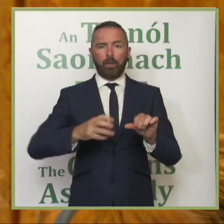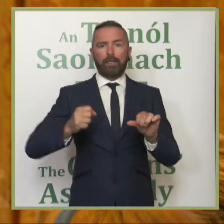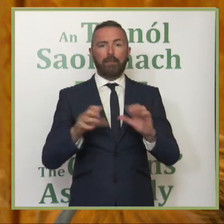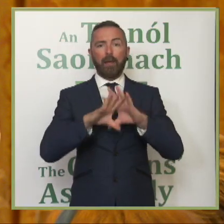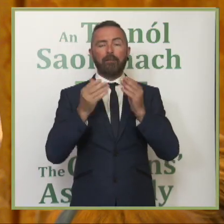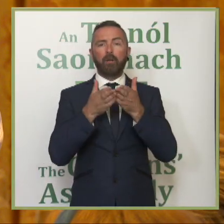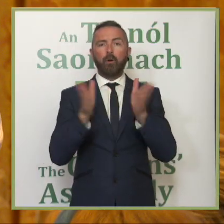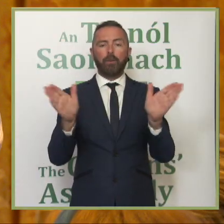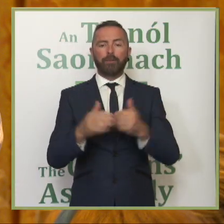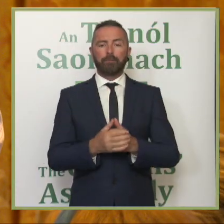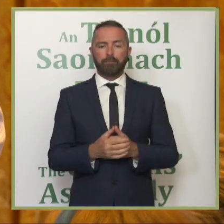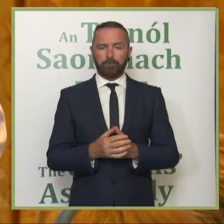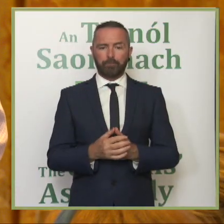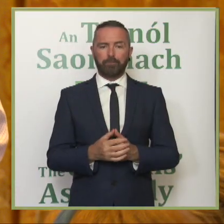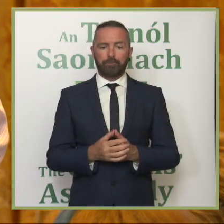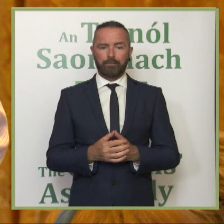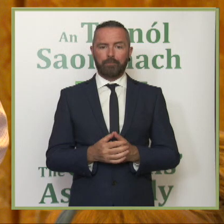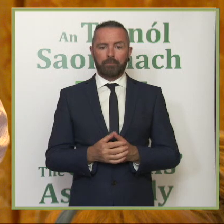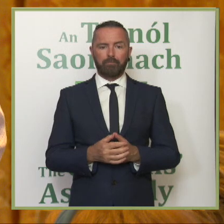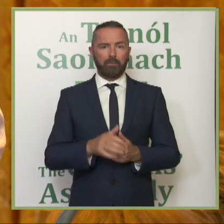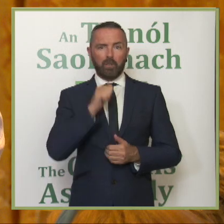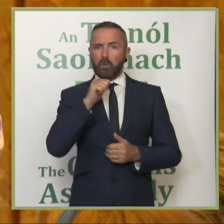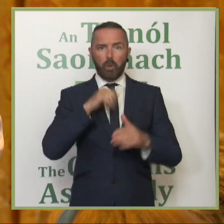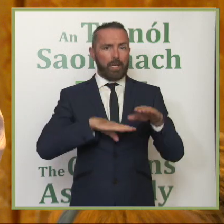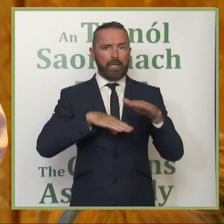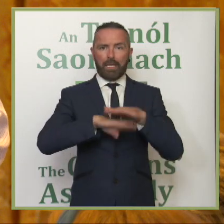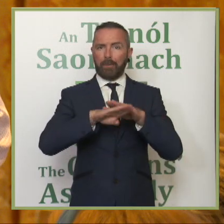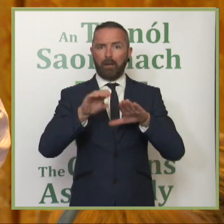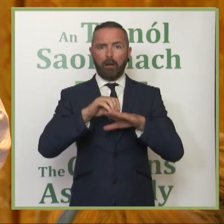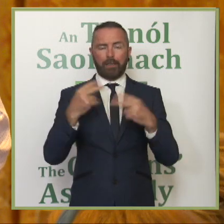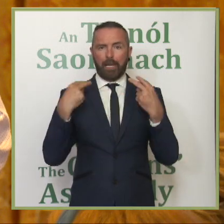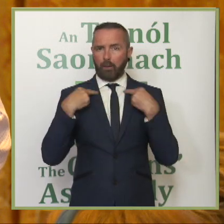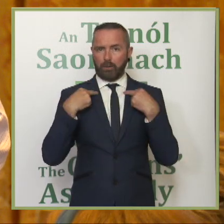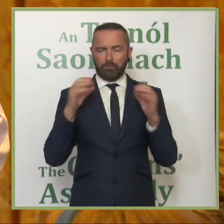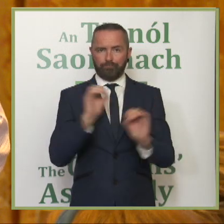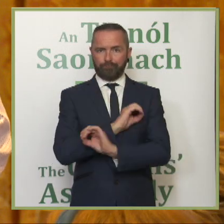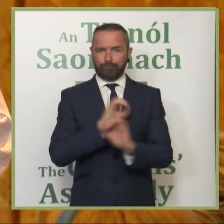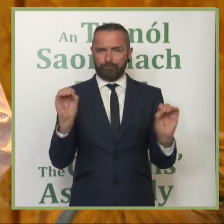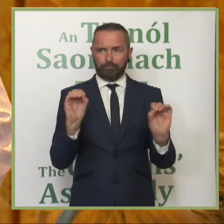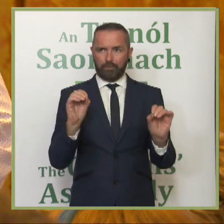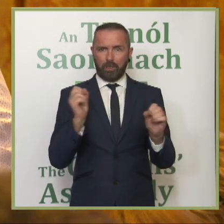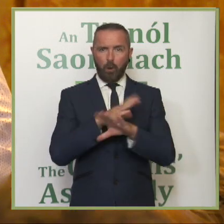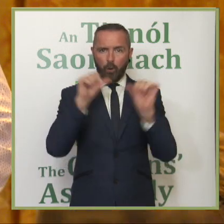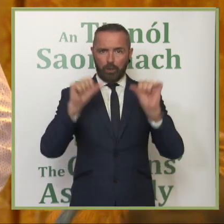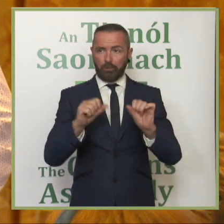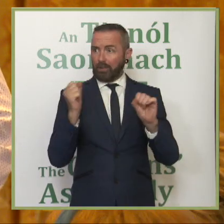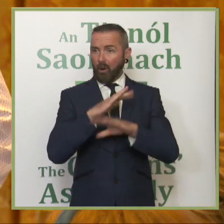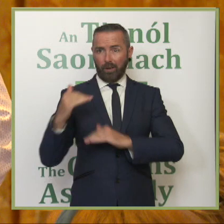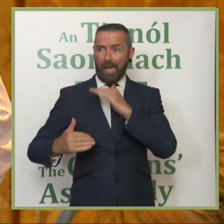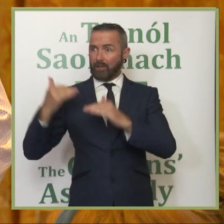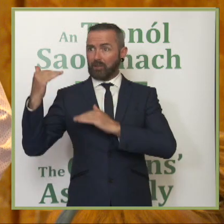open. Not too many limitations on the language. We're more or less agreed that we're all adults around the